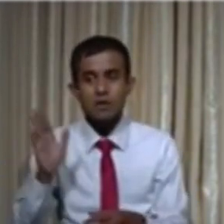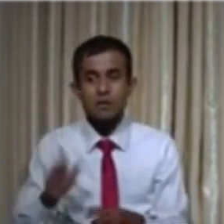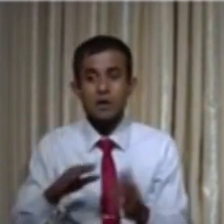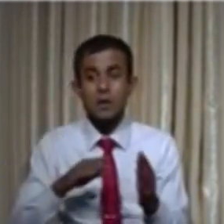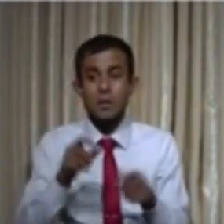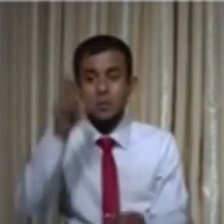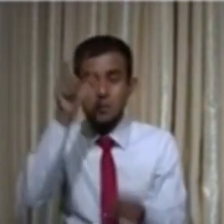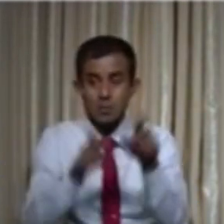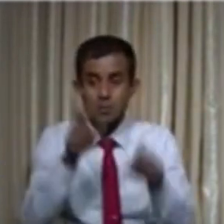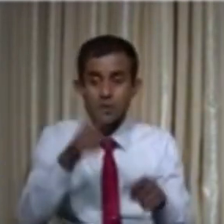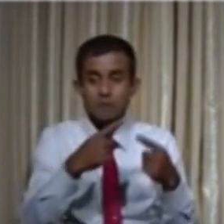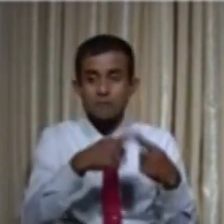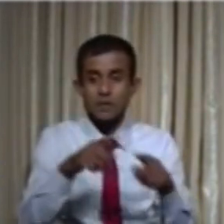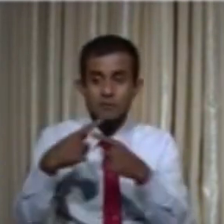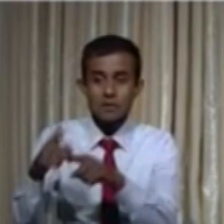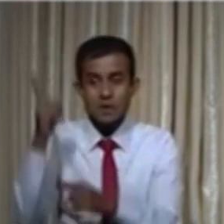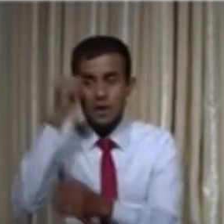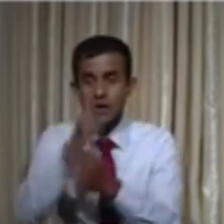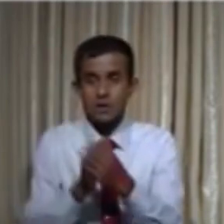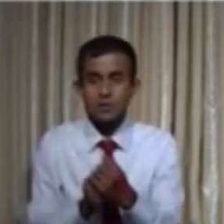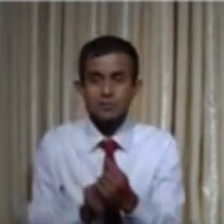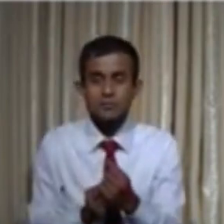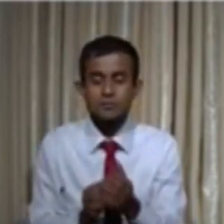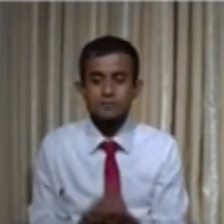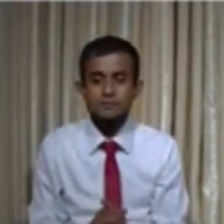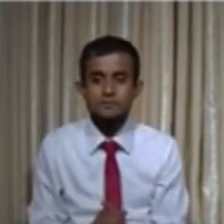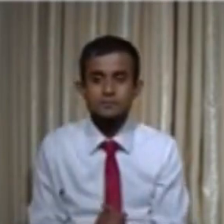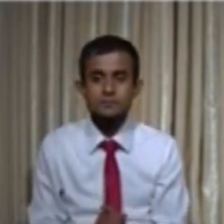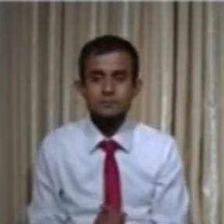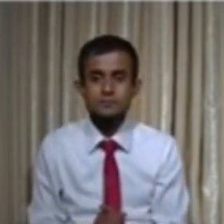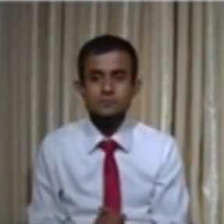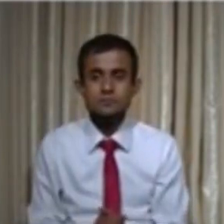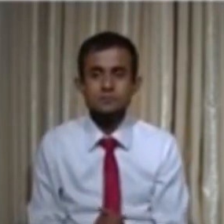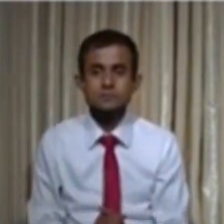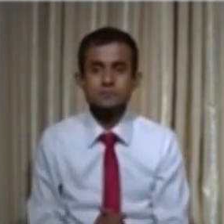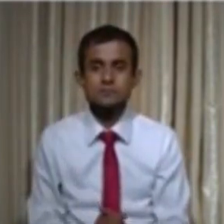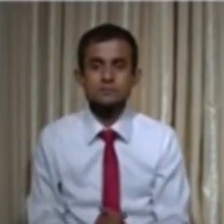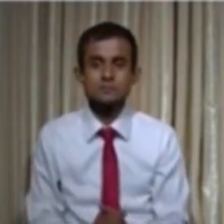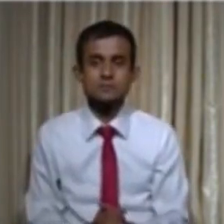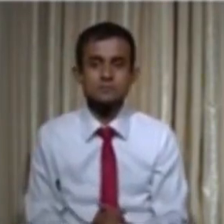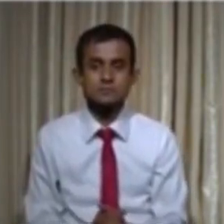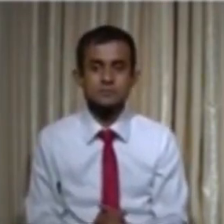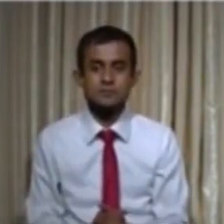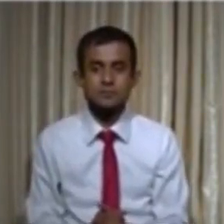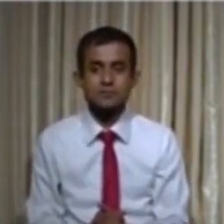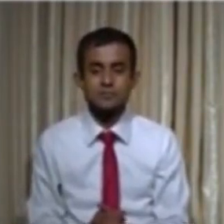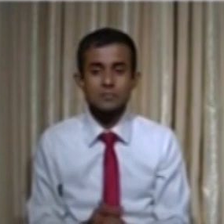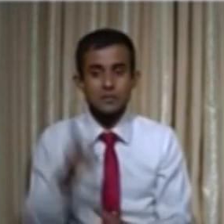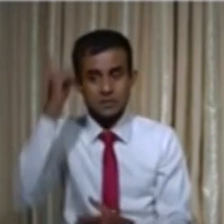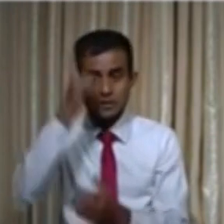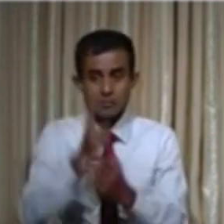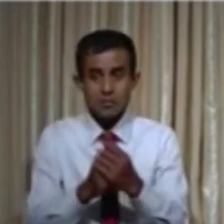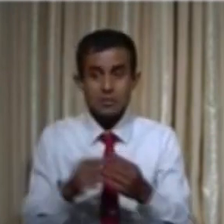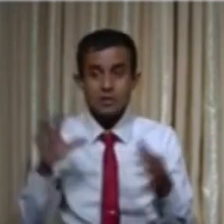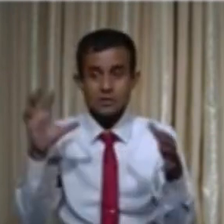good thing. Now, when Professor Peiris, in fact, Prime Minister Mahinda Rajapaksa is a